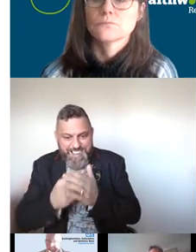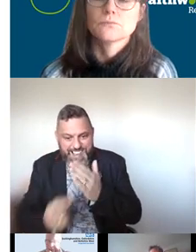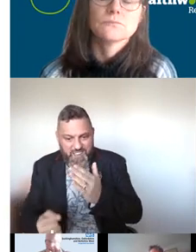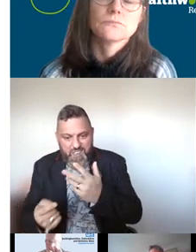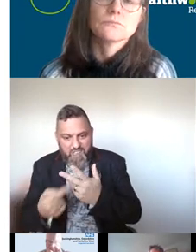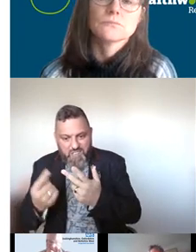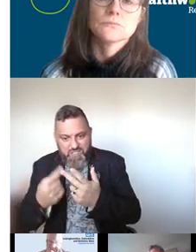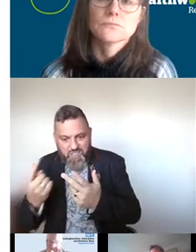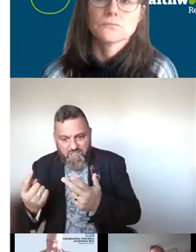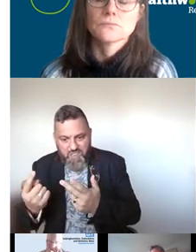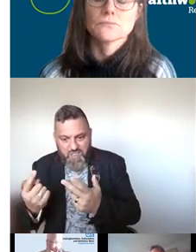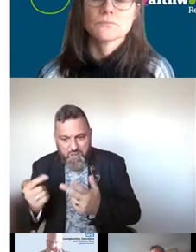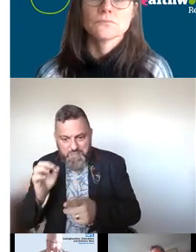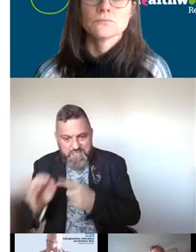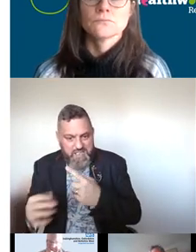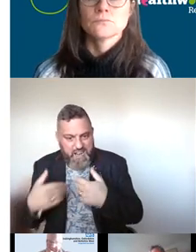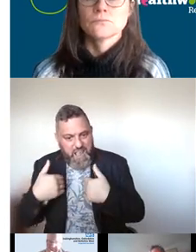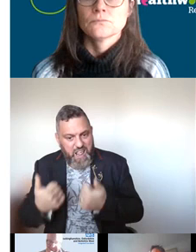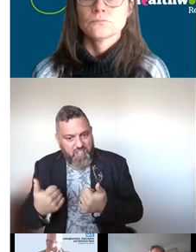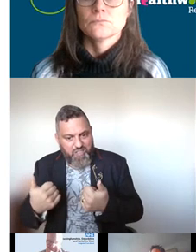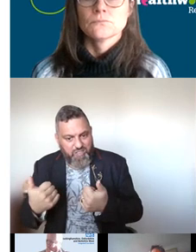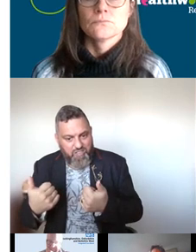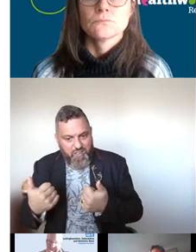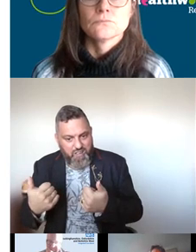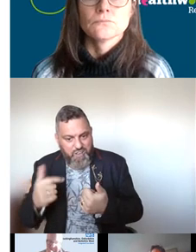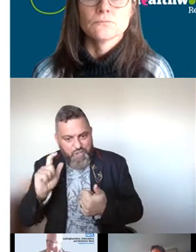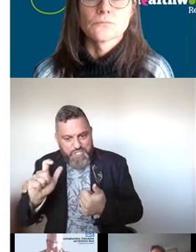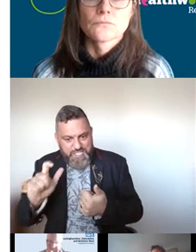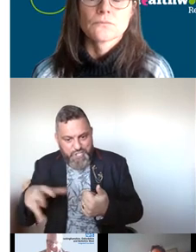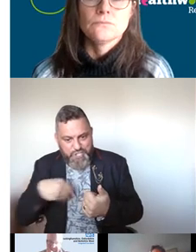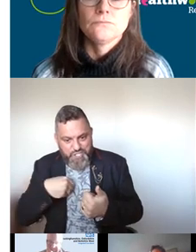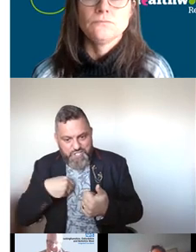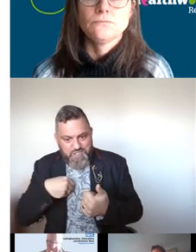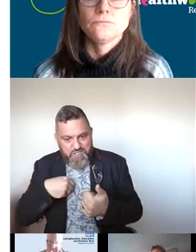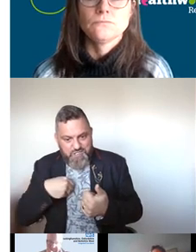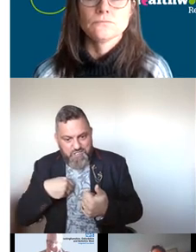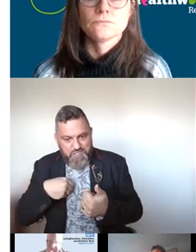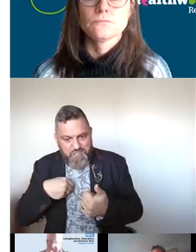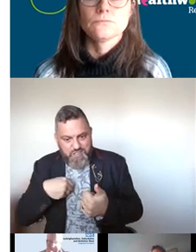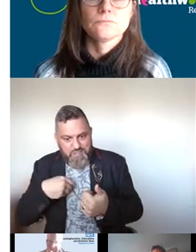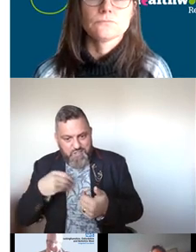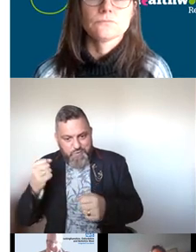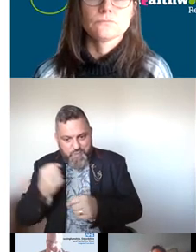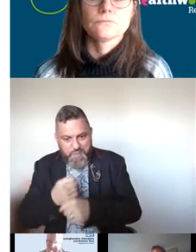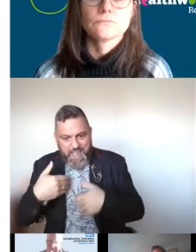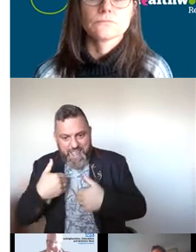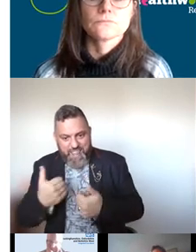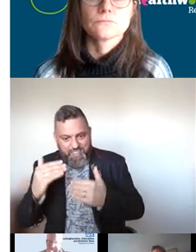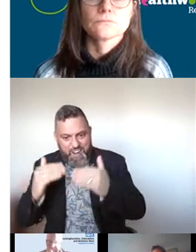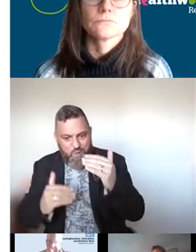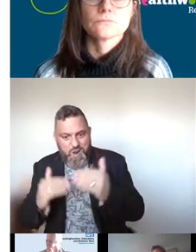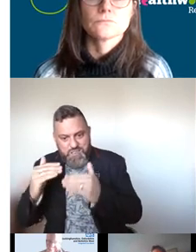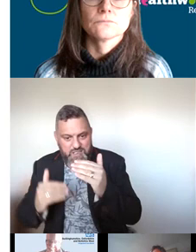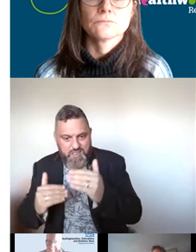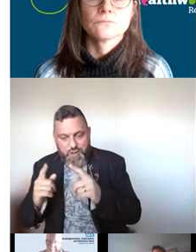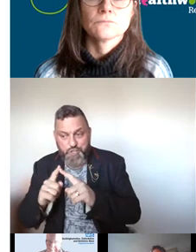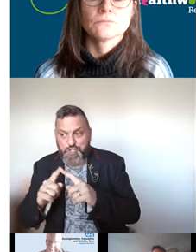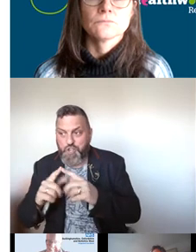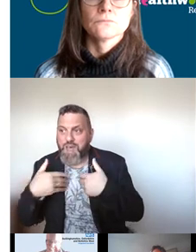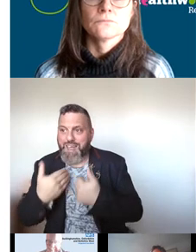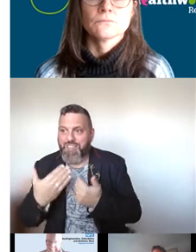aspects, particular health conditions that may lead to health inequalities, but also health equity. So